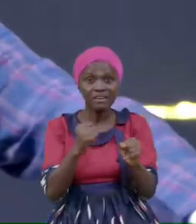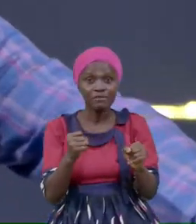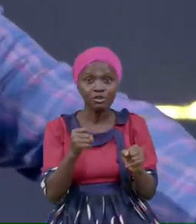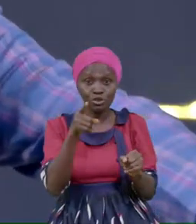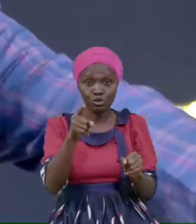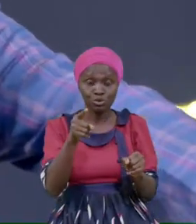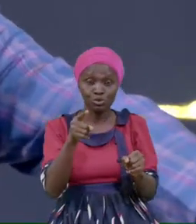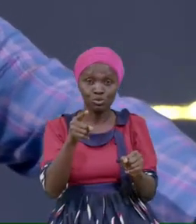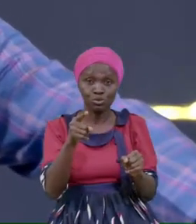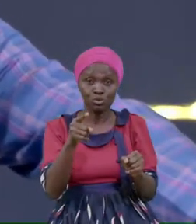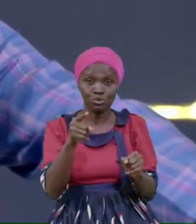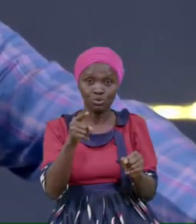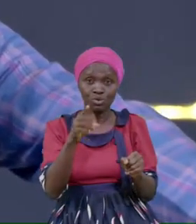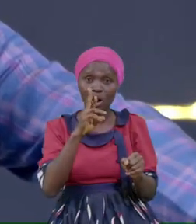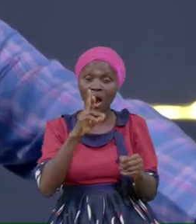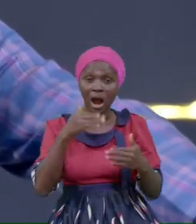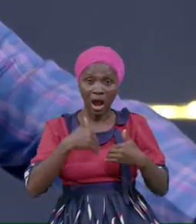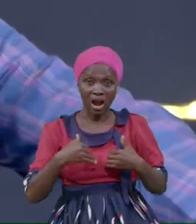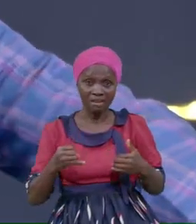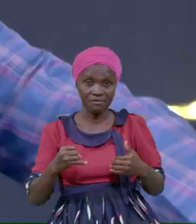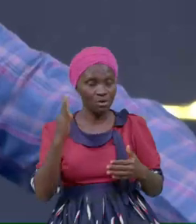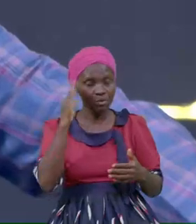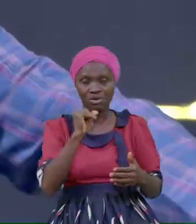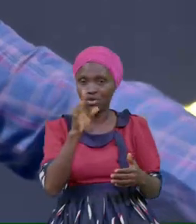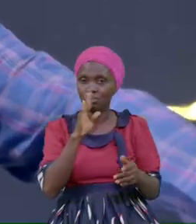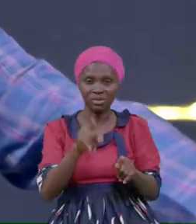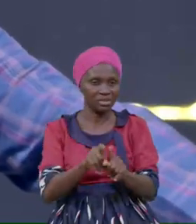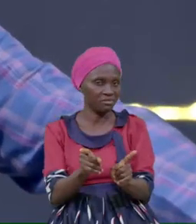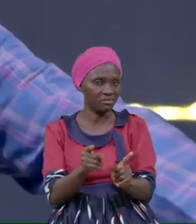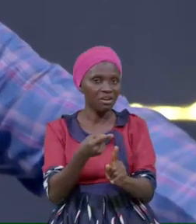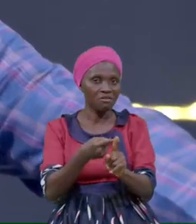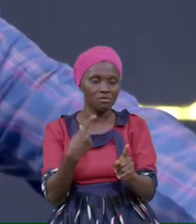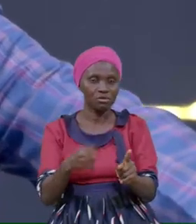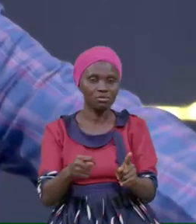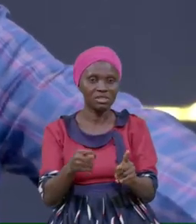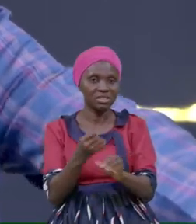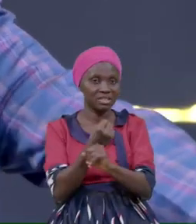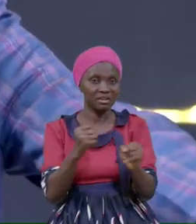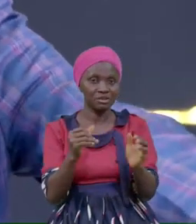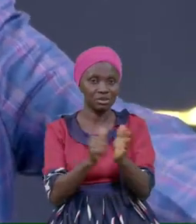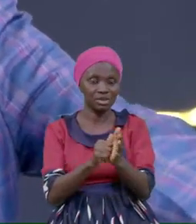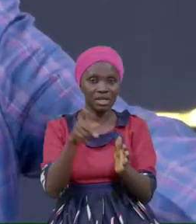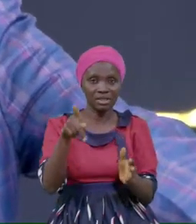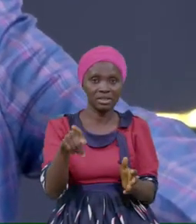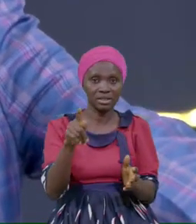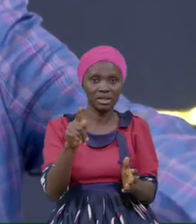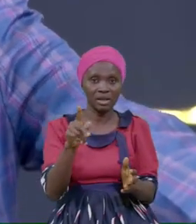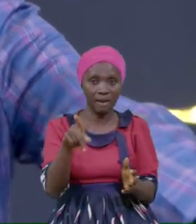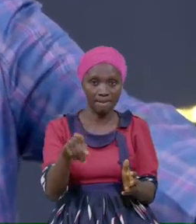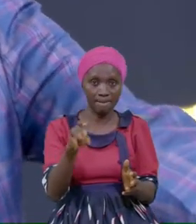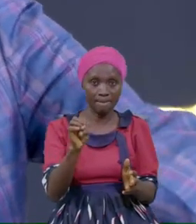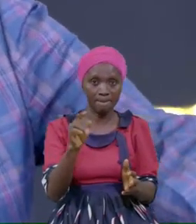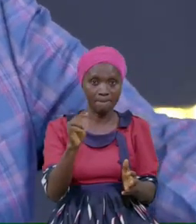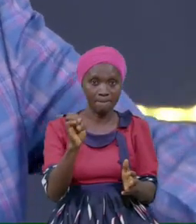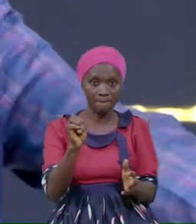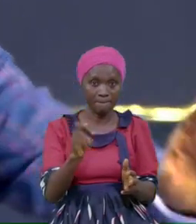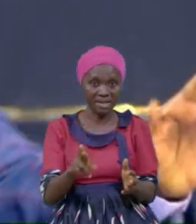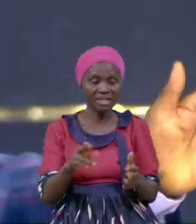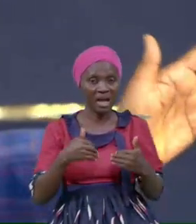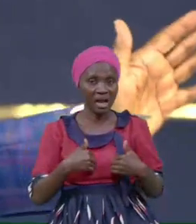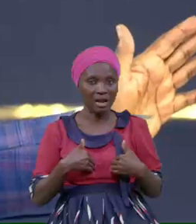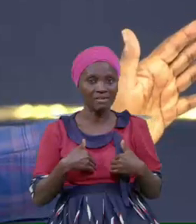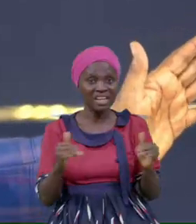will not be different from the salvation Peter had, that John had, that James